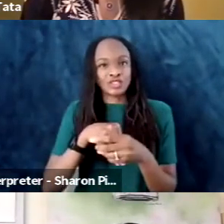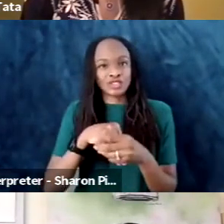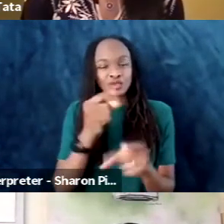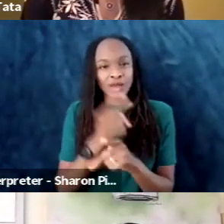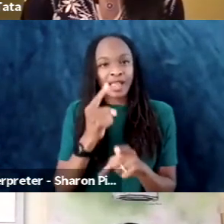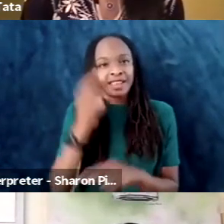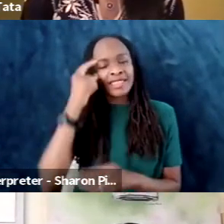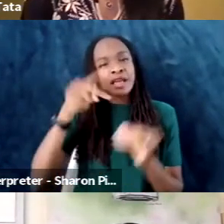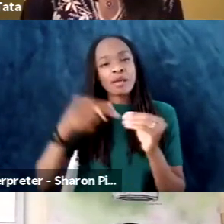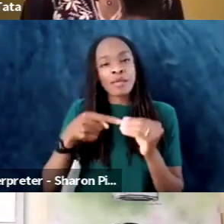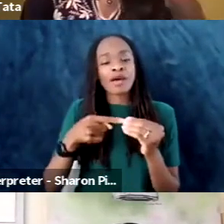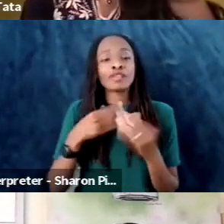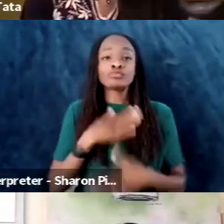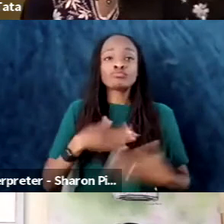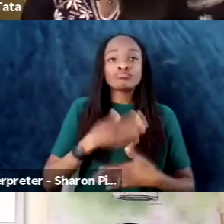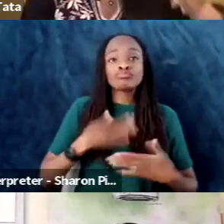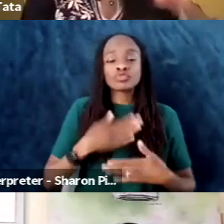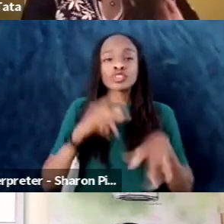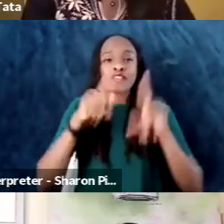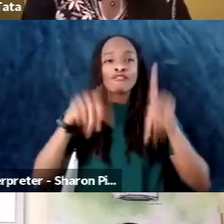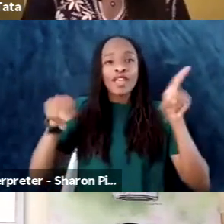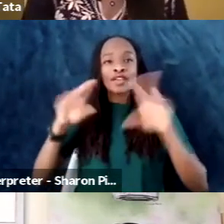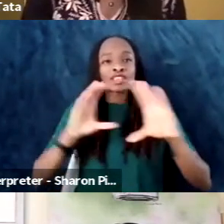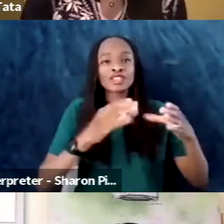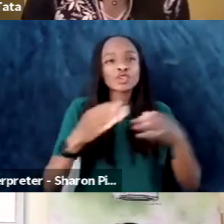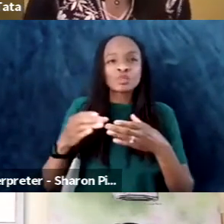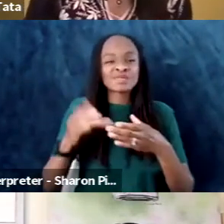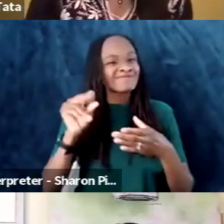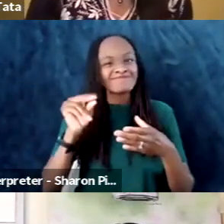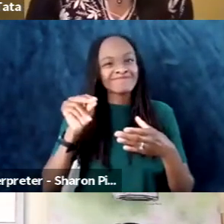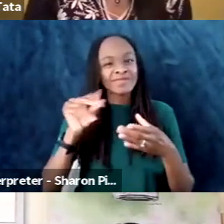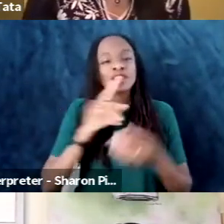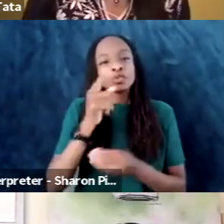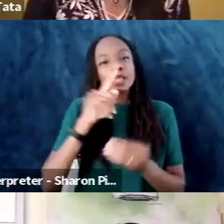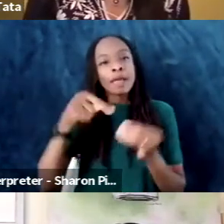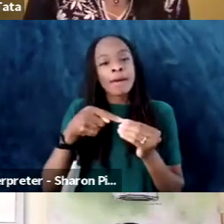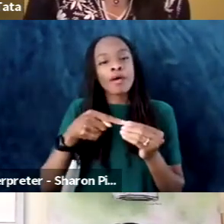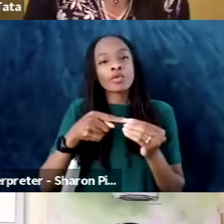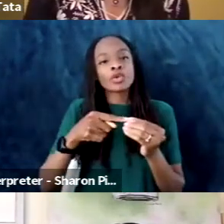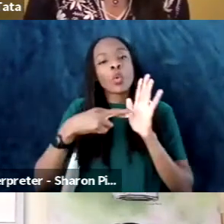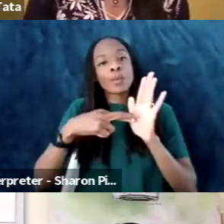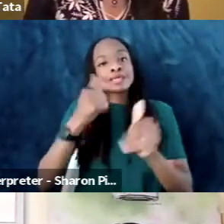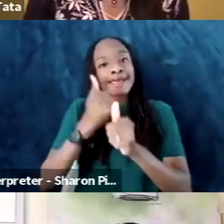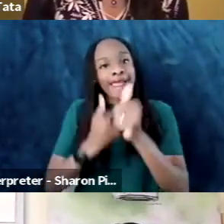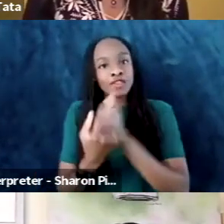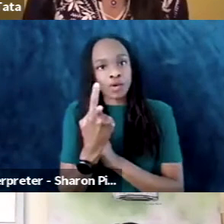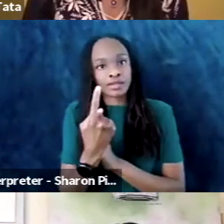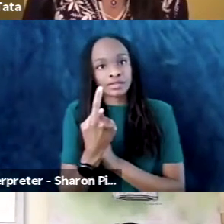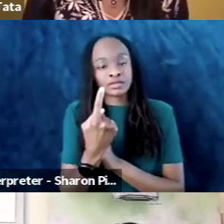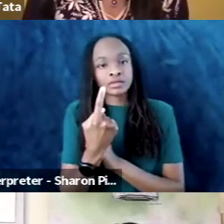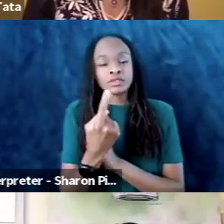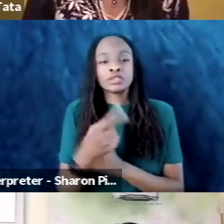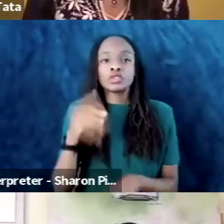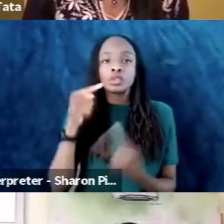about pleasing various groups, that's not the way to go about this, right? It's really around representing everyone. And so that's to that point